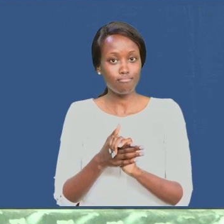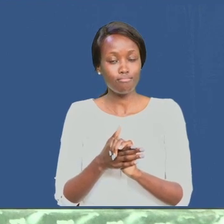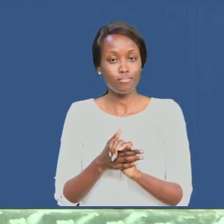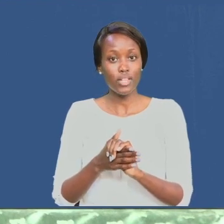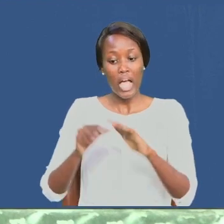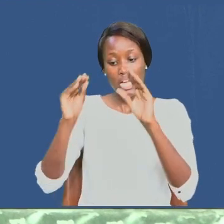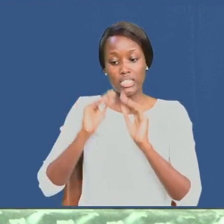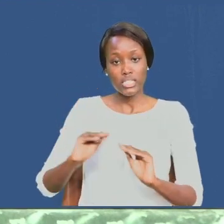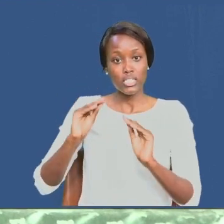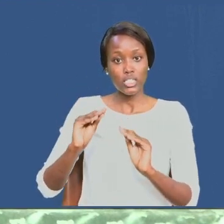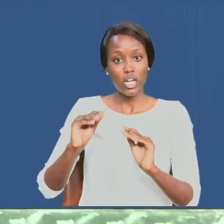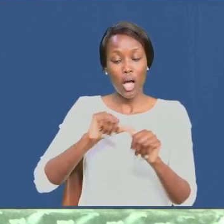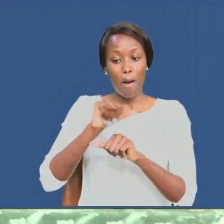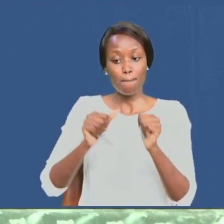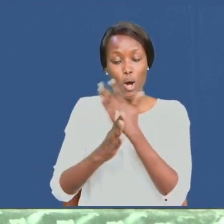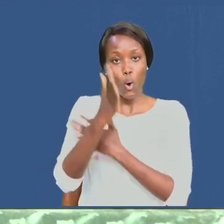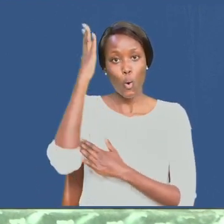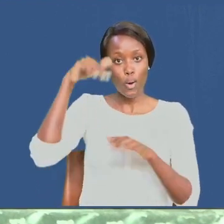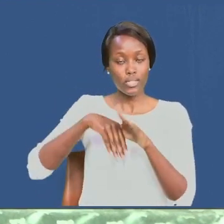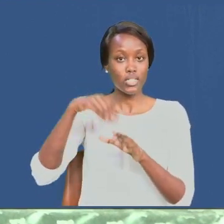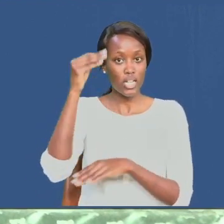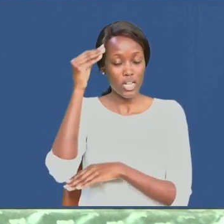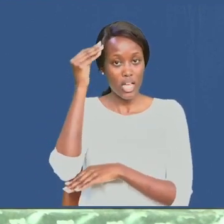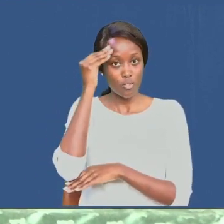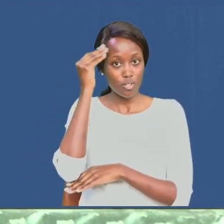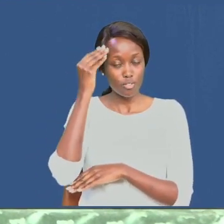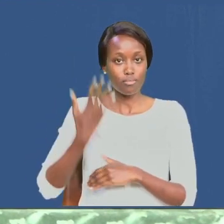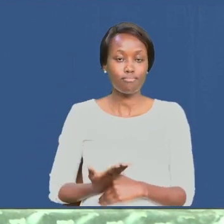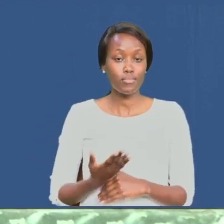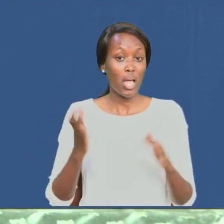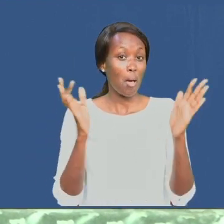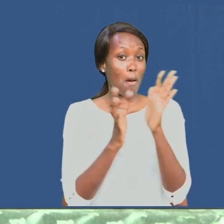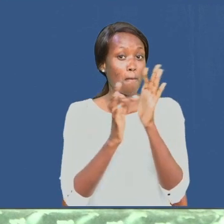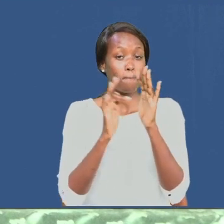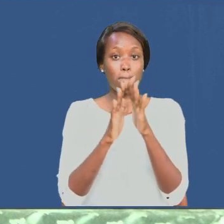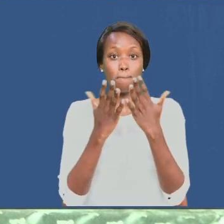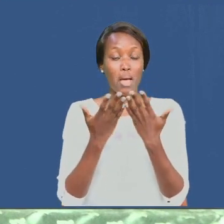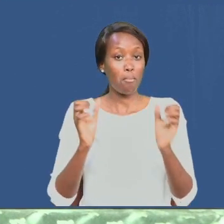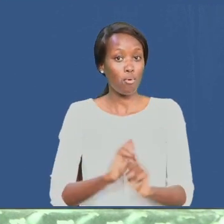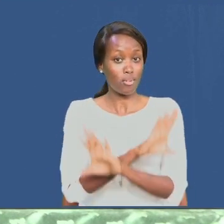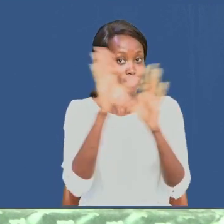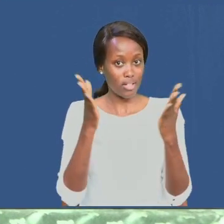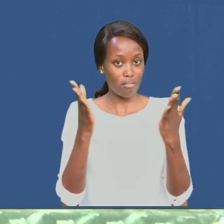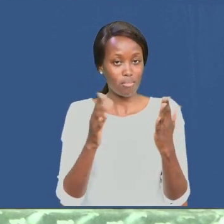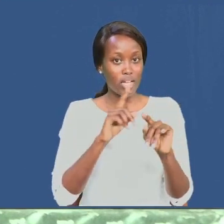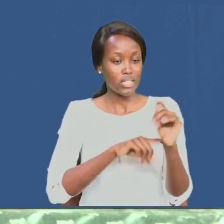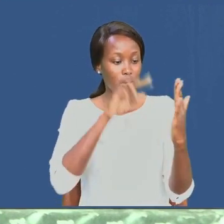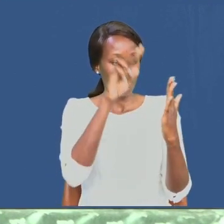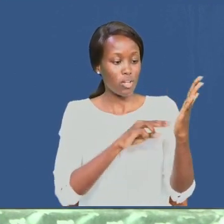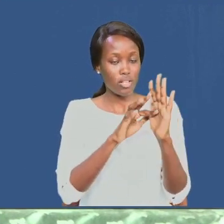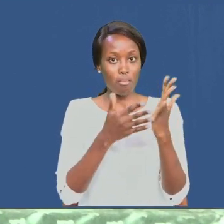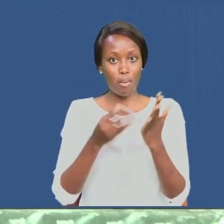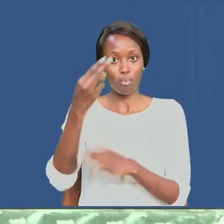in education. The Bible is categorical. In Hosea 4:6, we